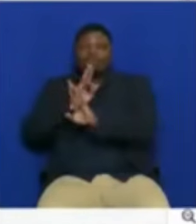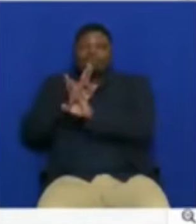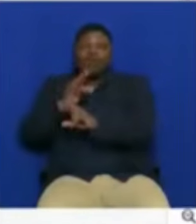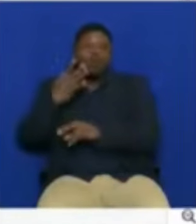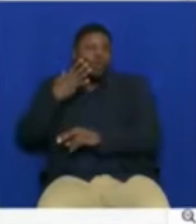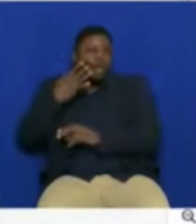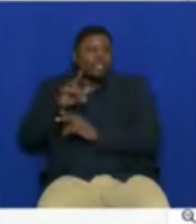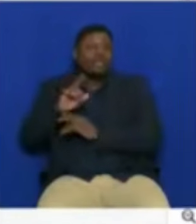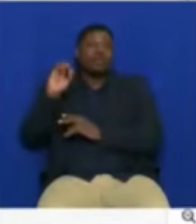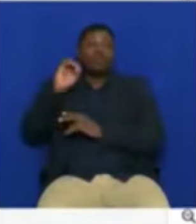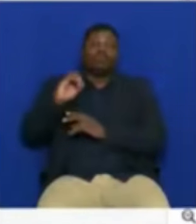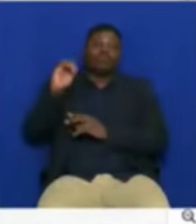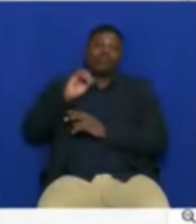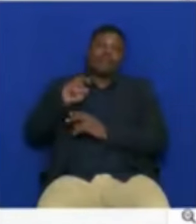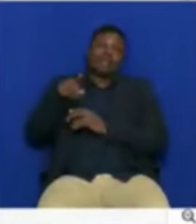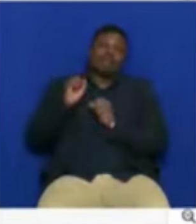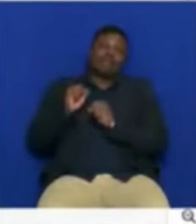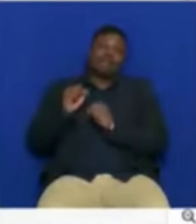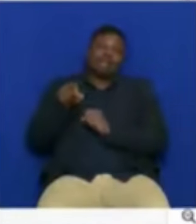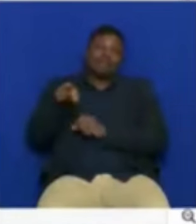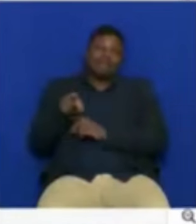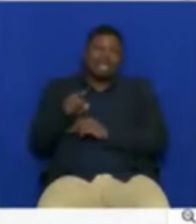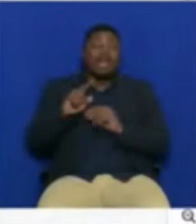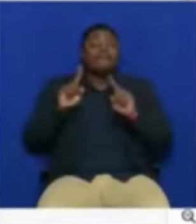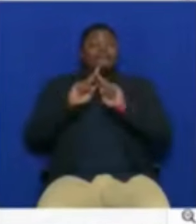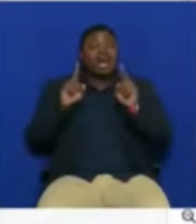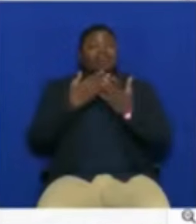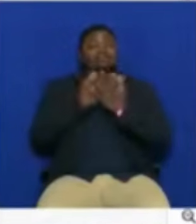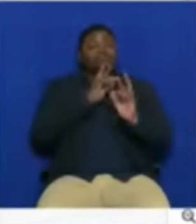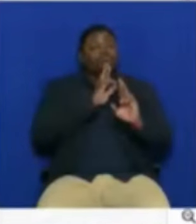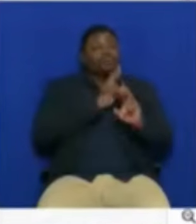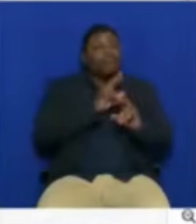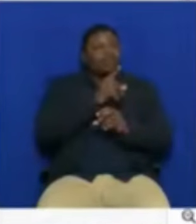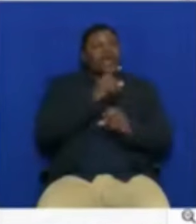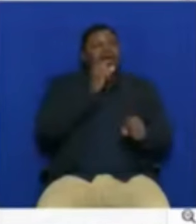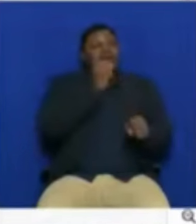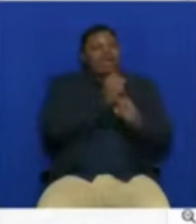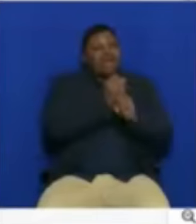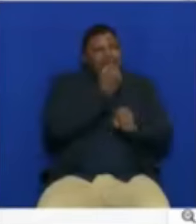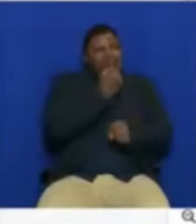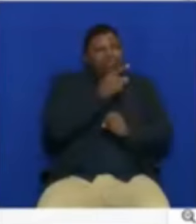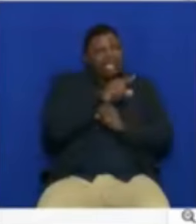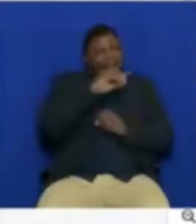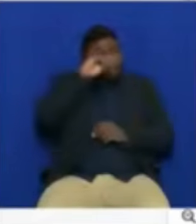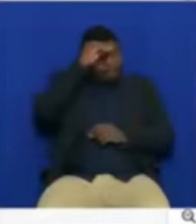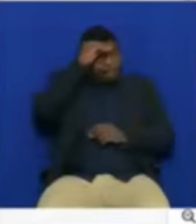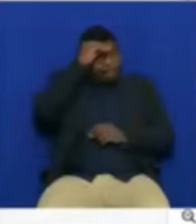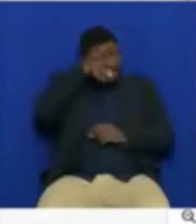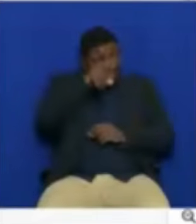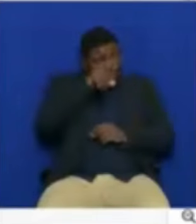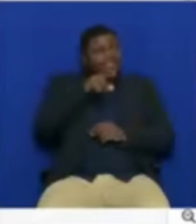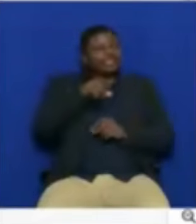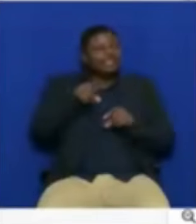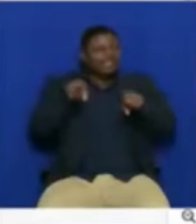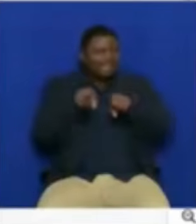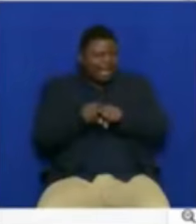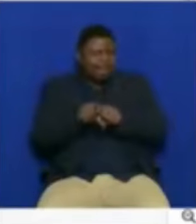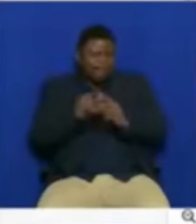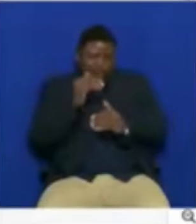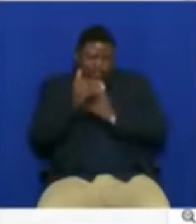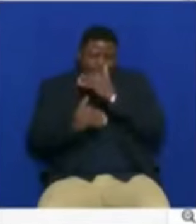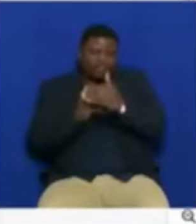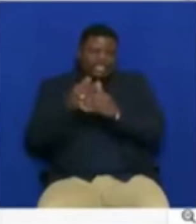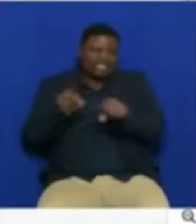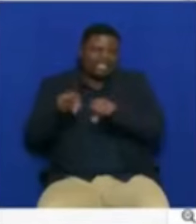that the Gauteng Police Department has followed the same modus operandi as the Western Cape PC and is interfering in